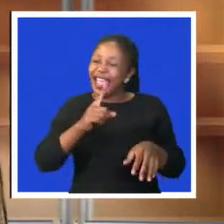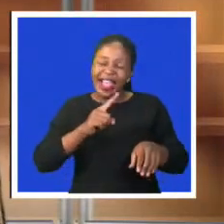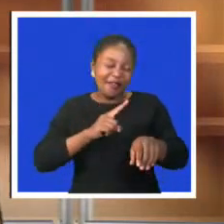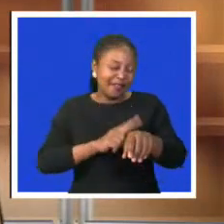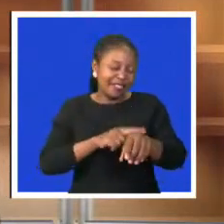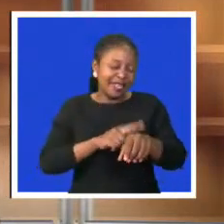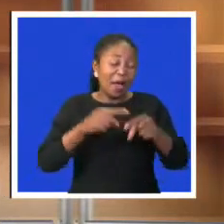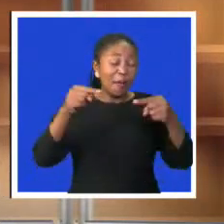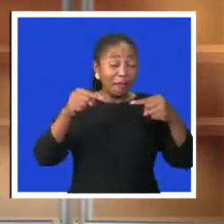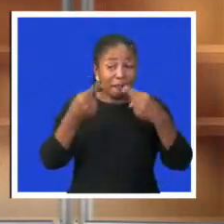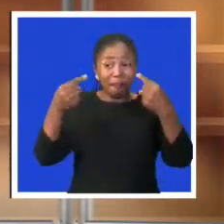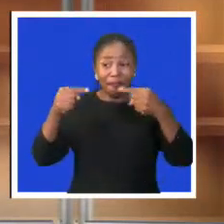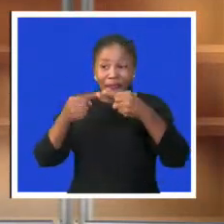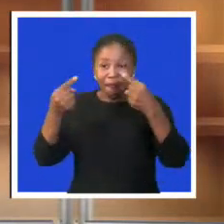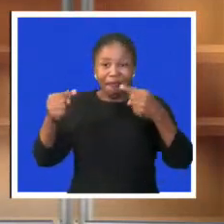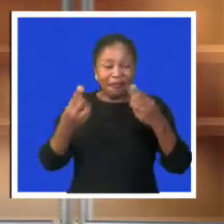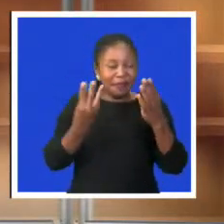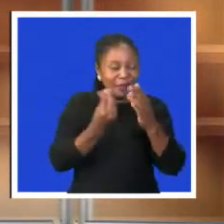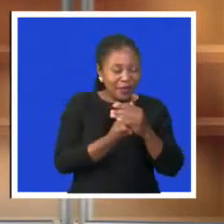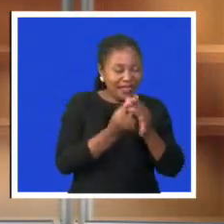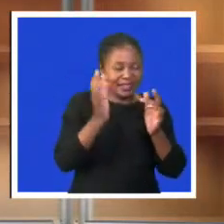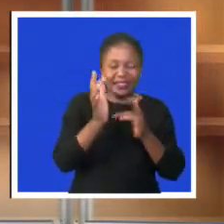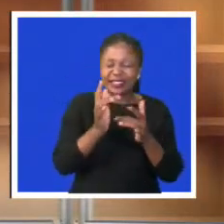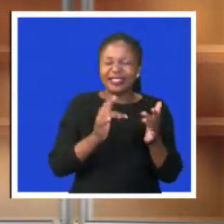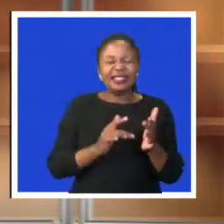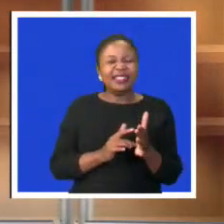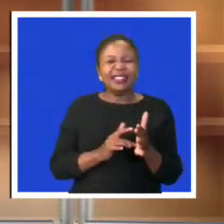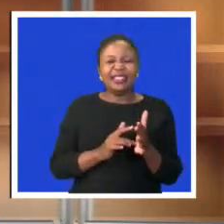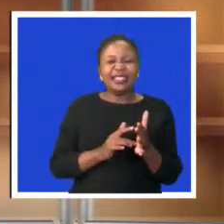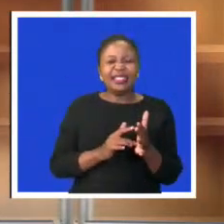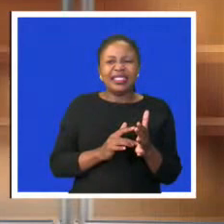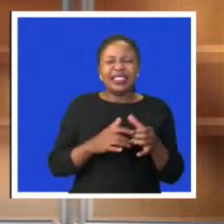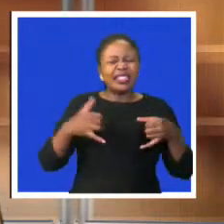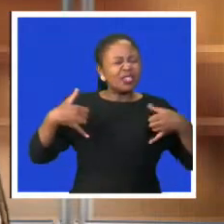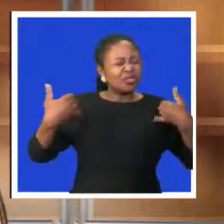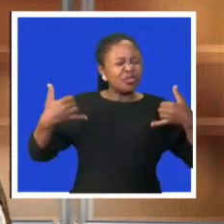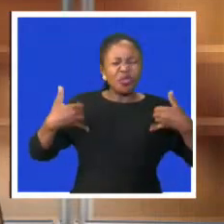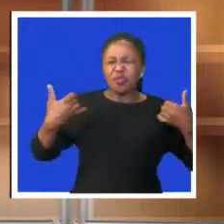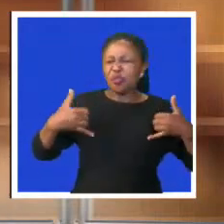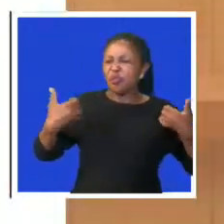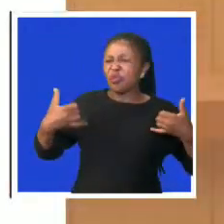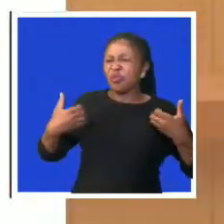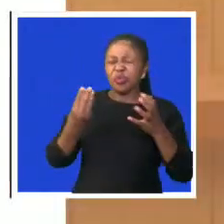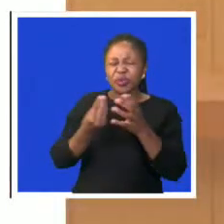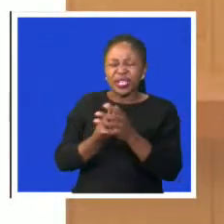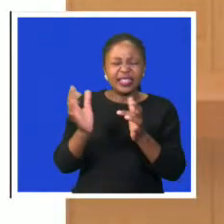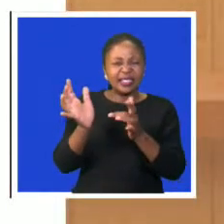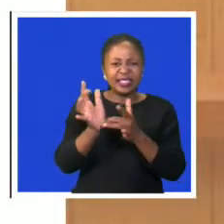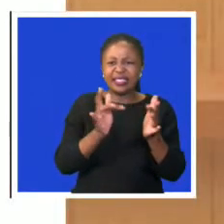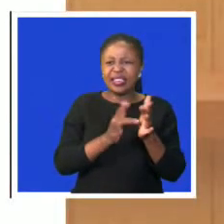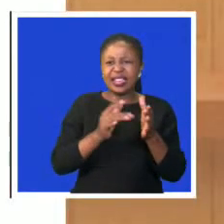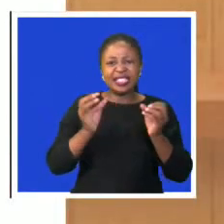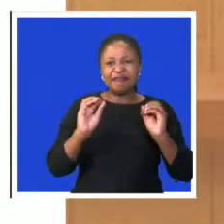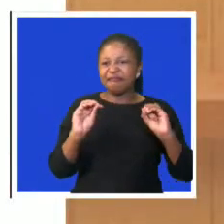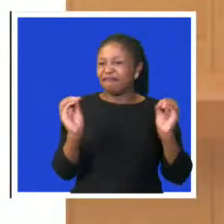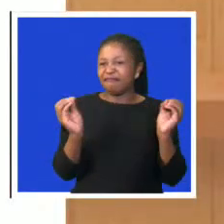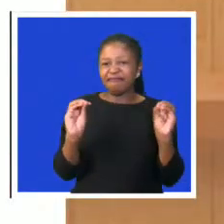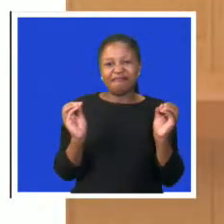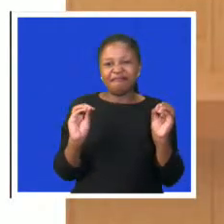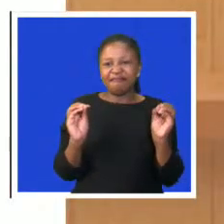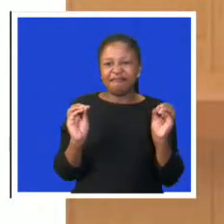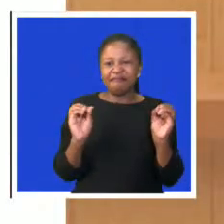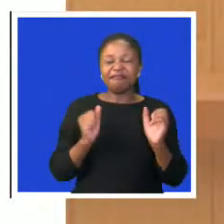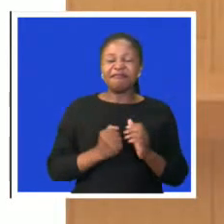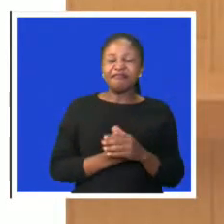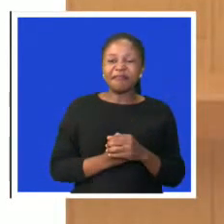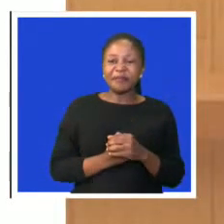Jesus. They did not enjoy a good relationship with Jesus. The first group, dear Lena, we're